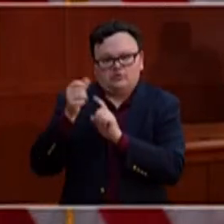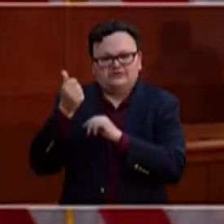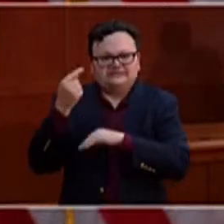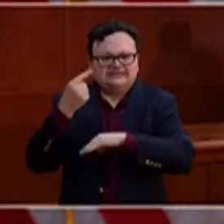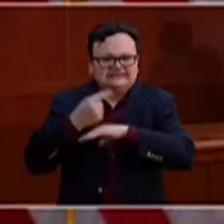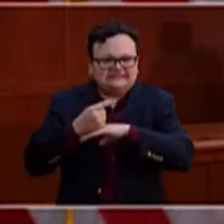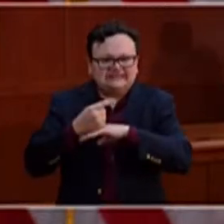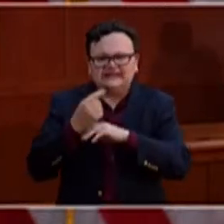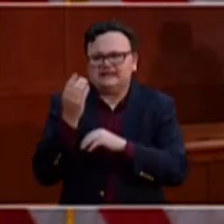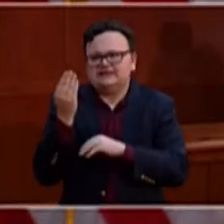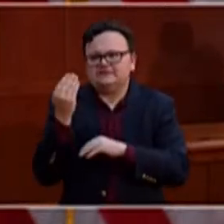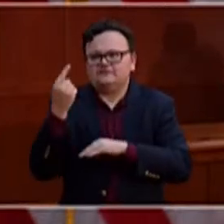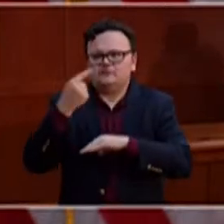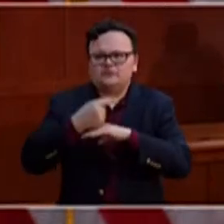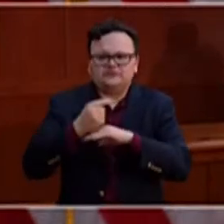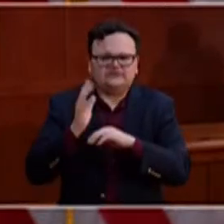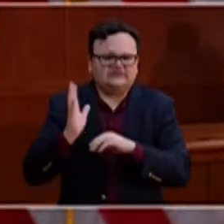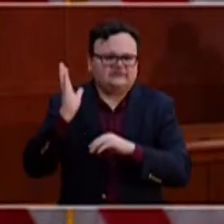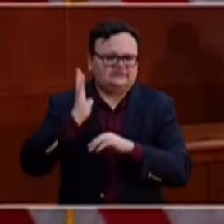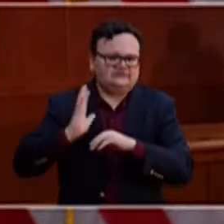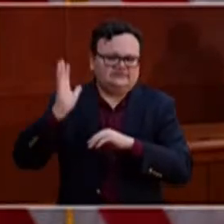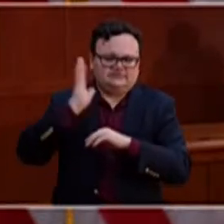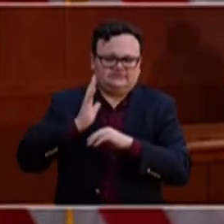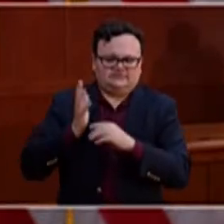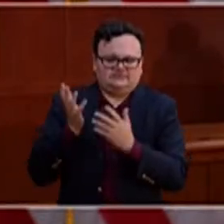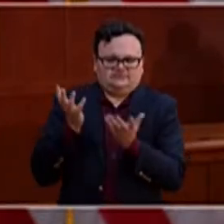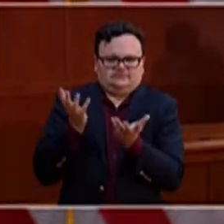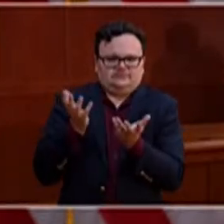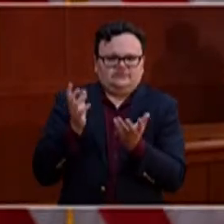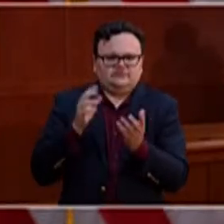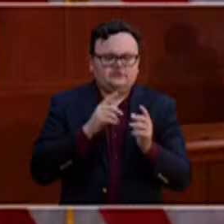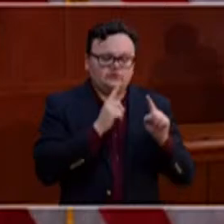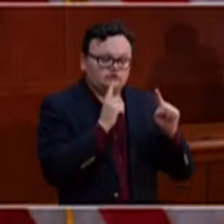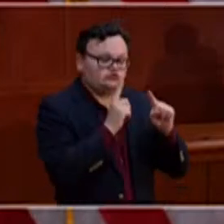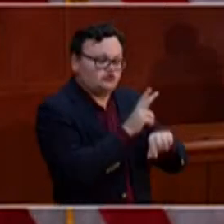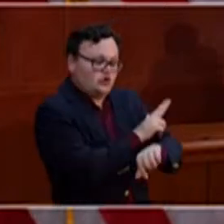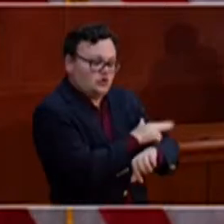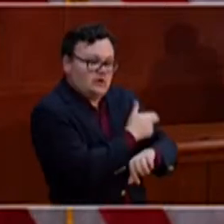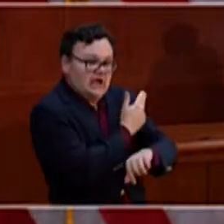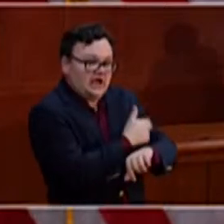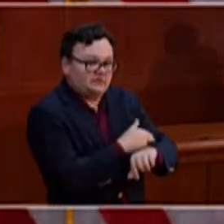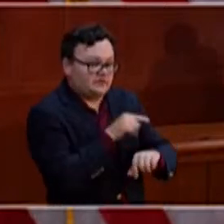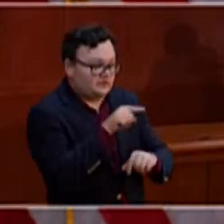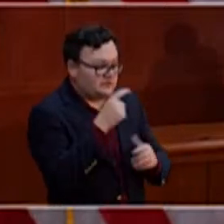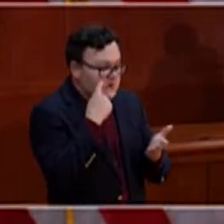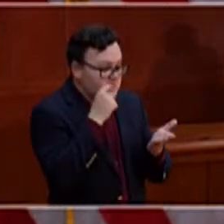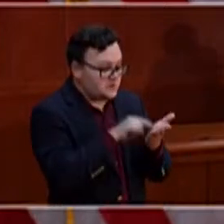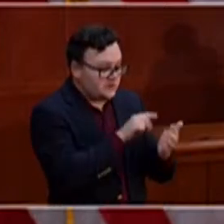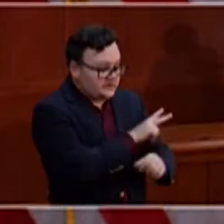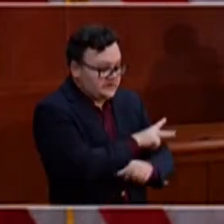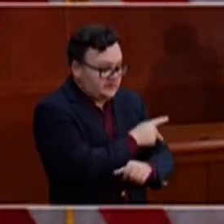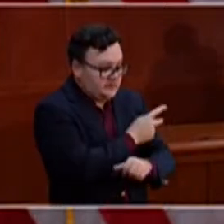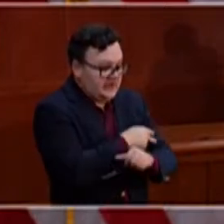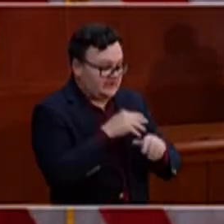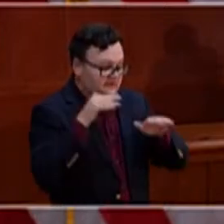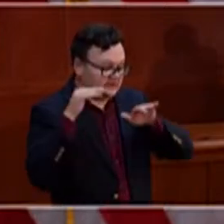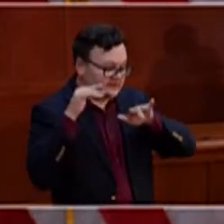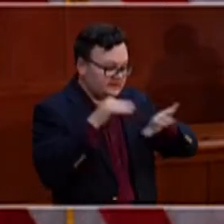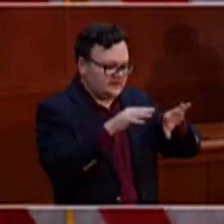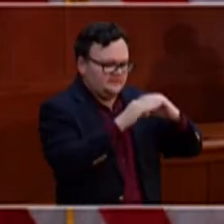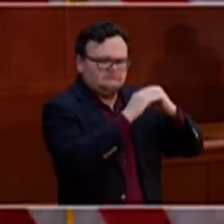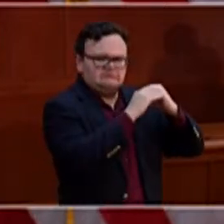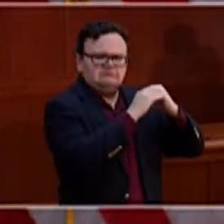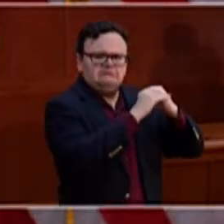syndromatic surveillance info. You talk to hospitals that are seeing plateau in patients. That is much better to